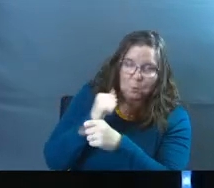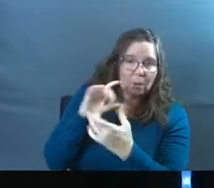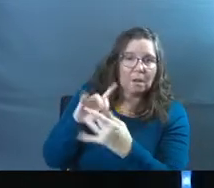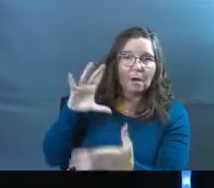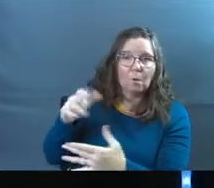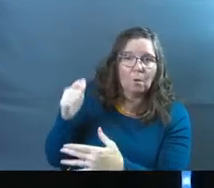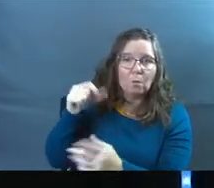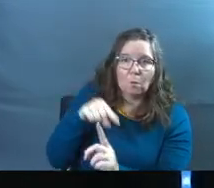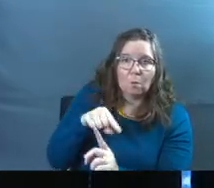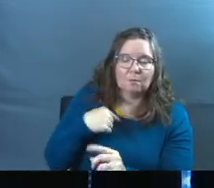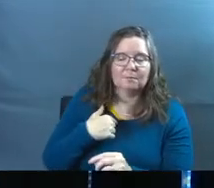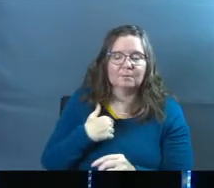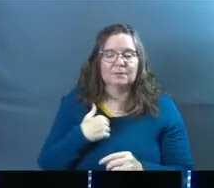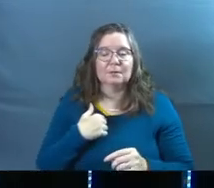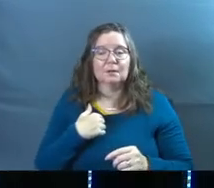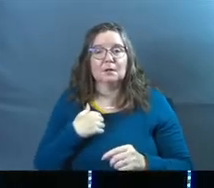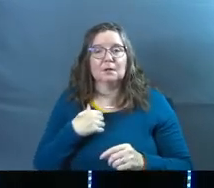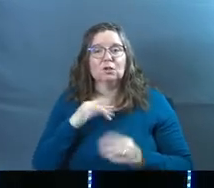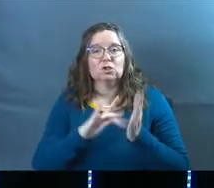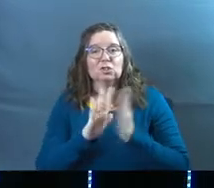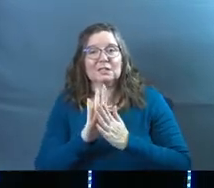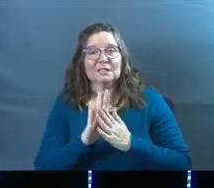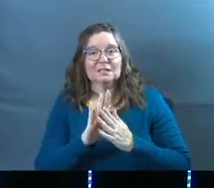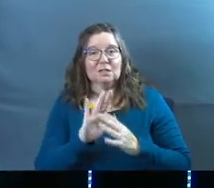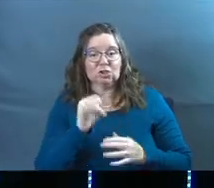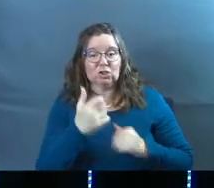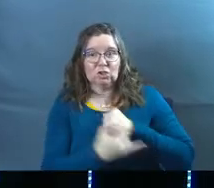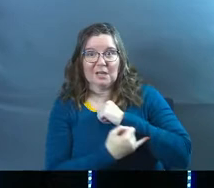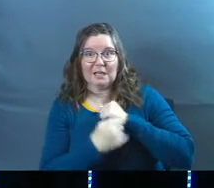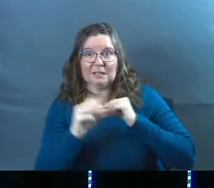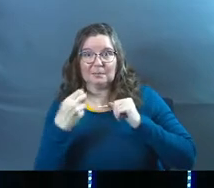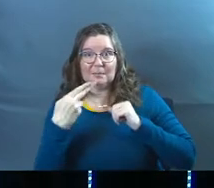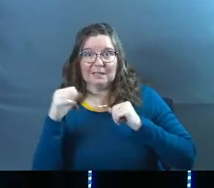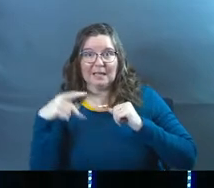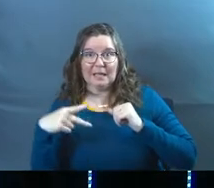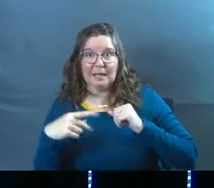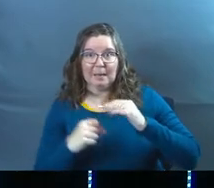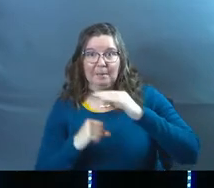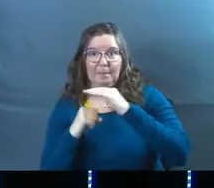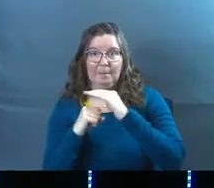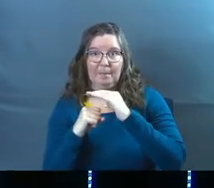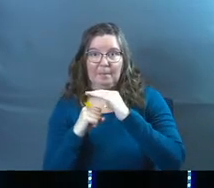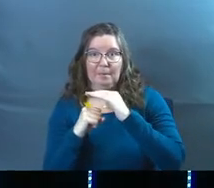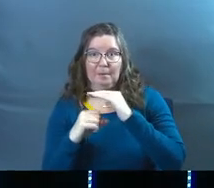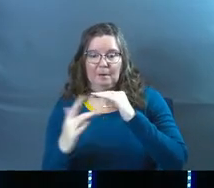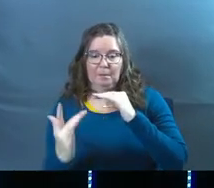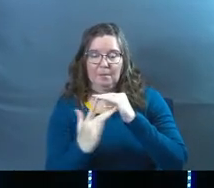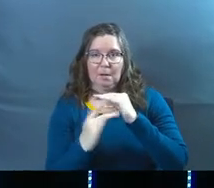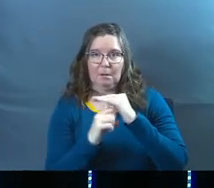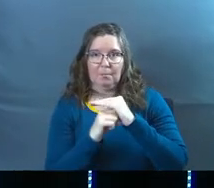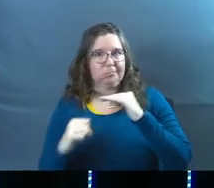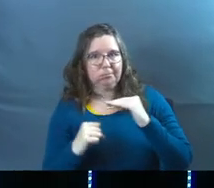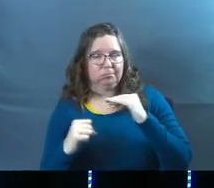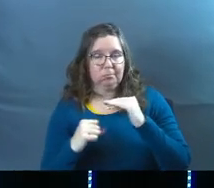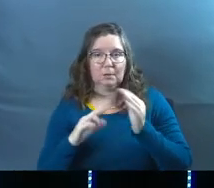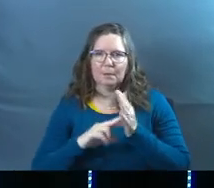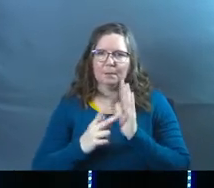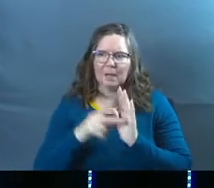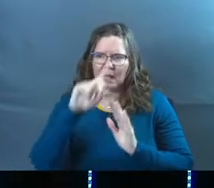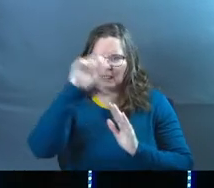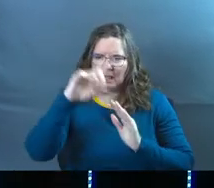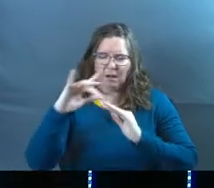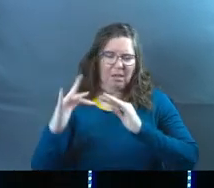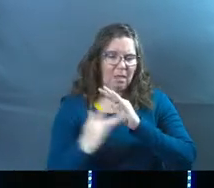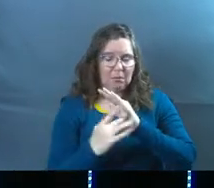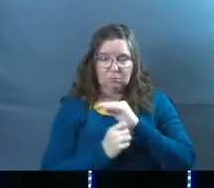him. He touches his hip, and you're like, well, what does that mean? He touches his hip. Like, did lightning bolt come out of it, you know, and all of a sudden, like, it